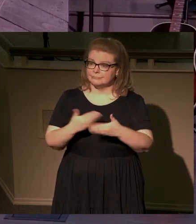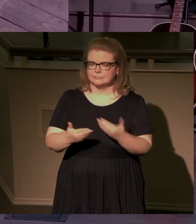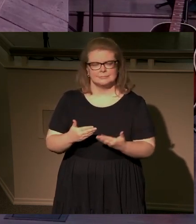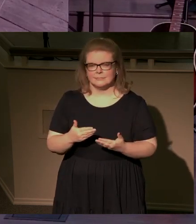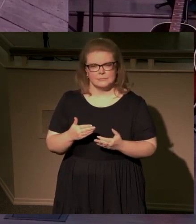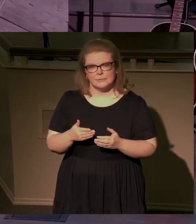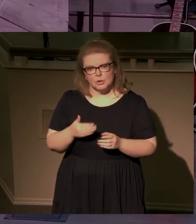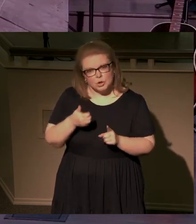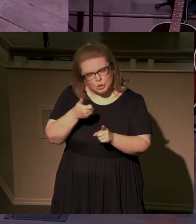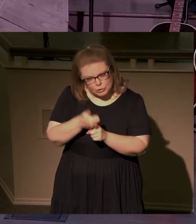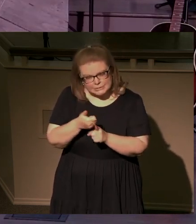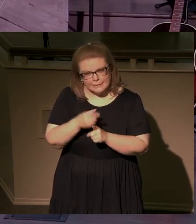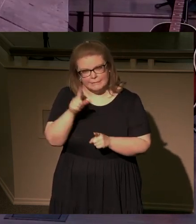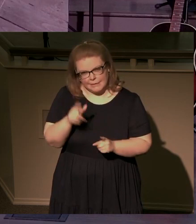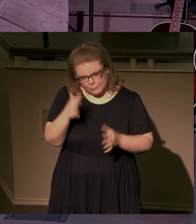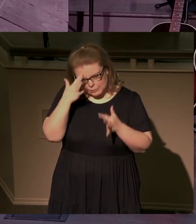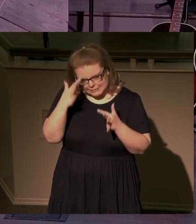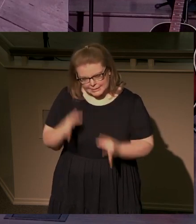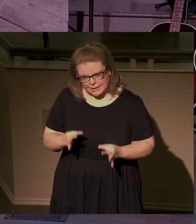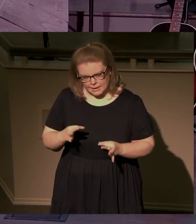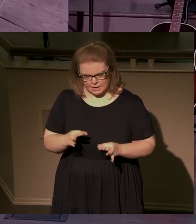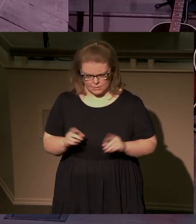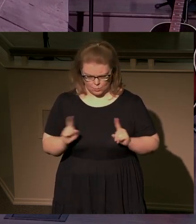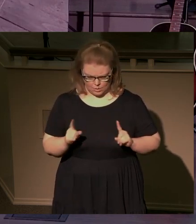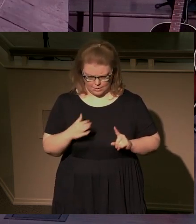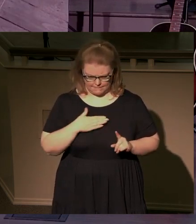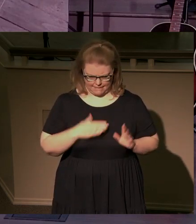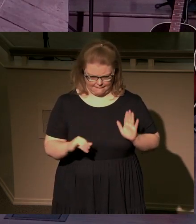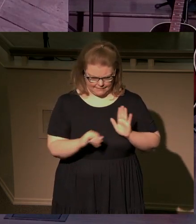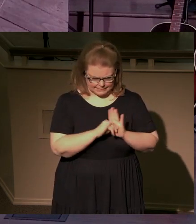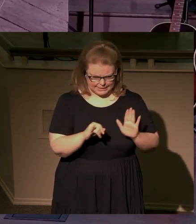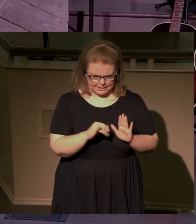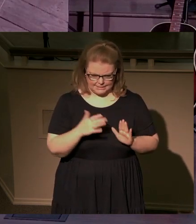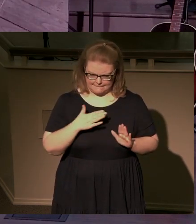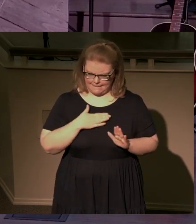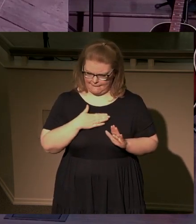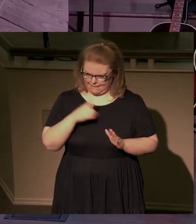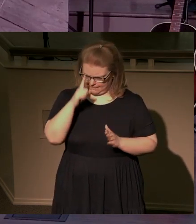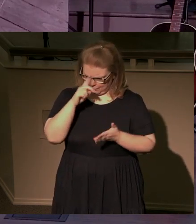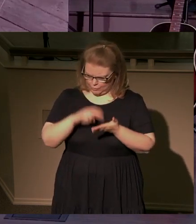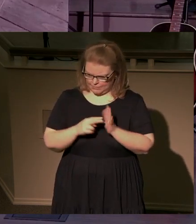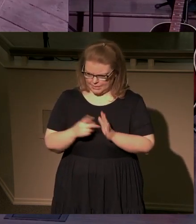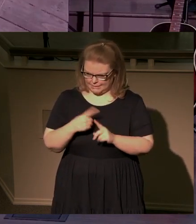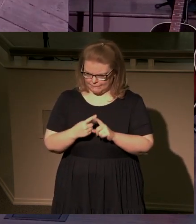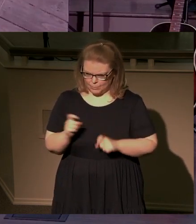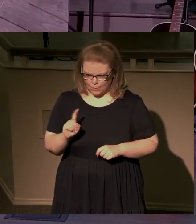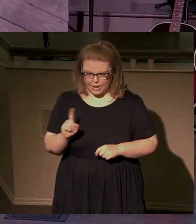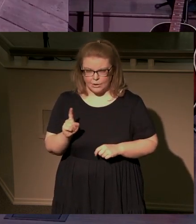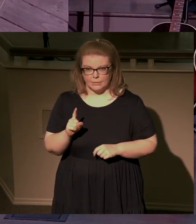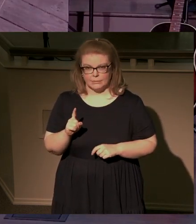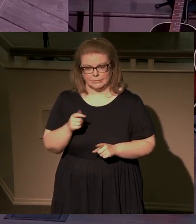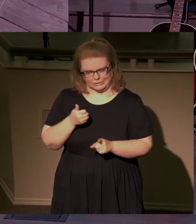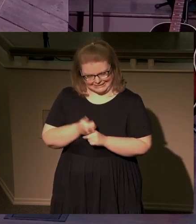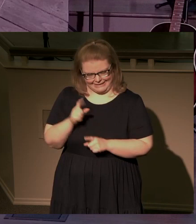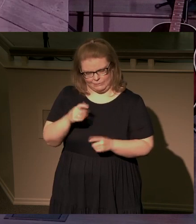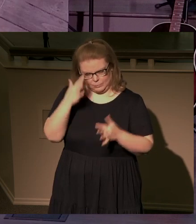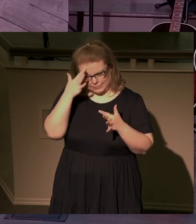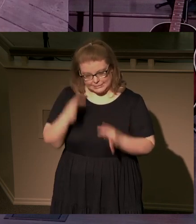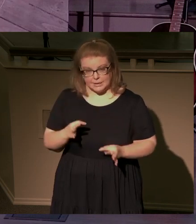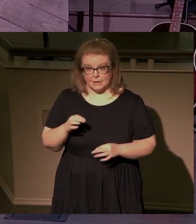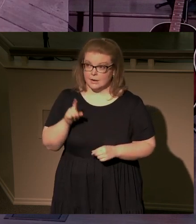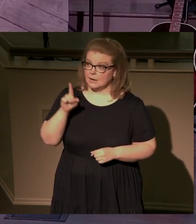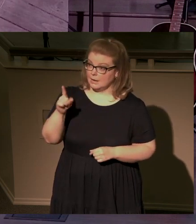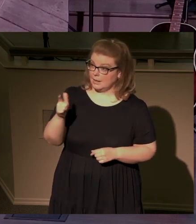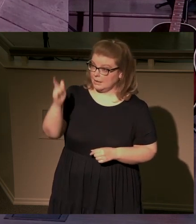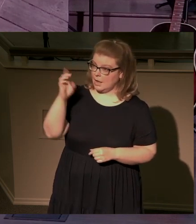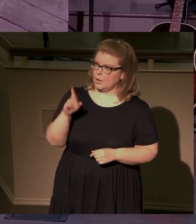to decide where your identity and where your mission comes from. You yourself have to decide that this God is